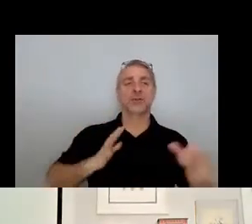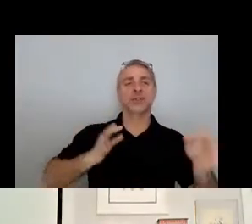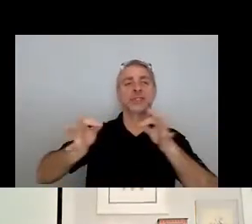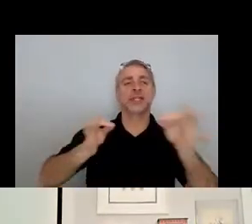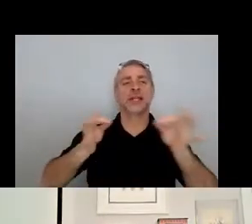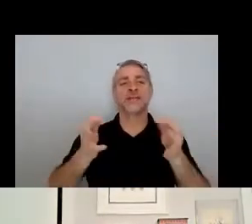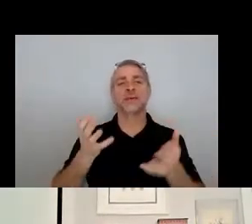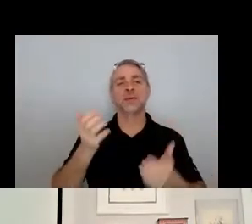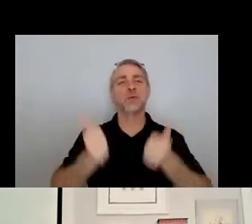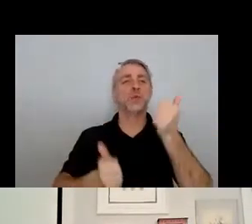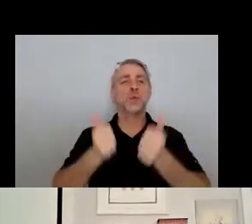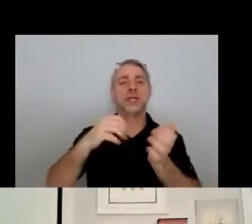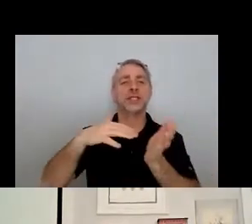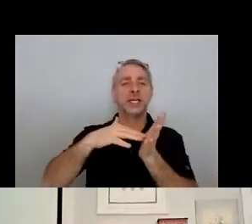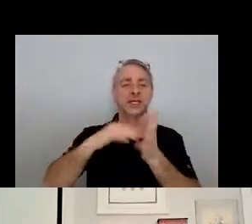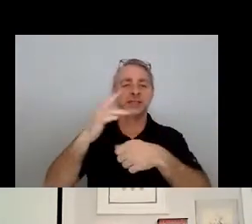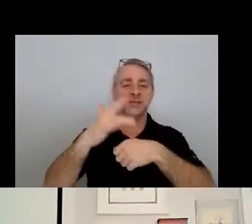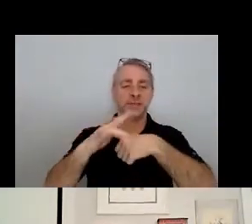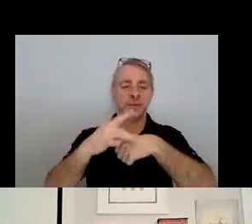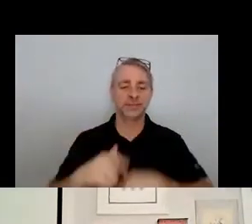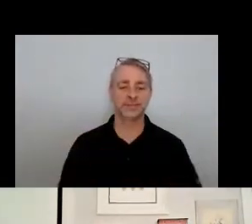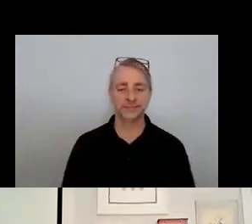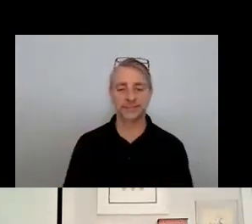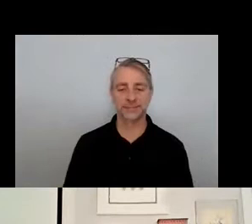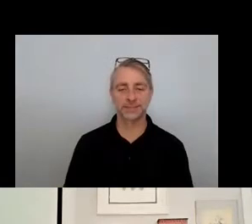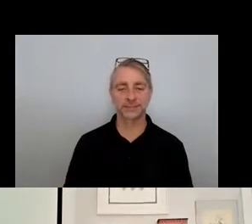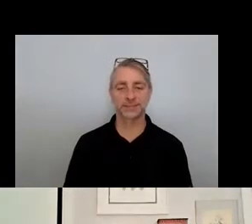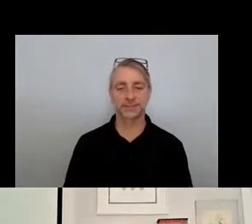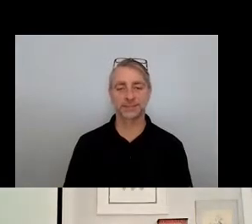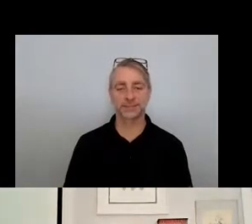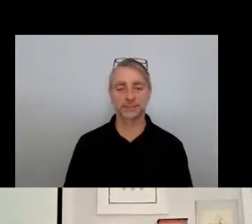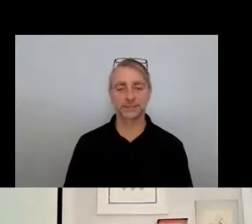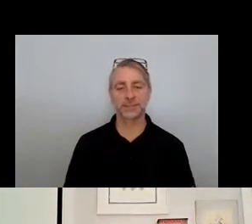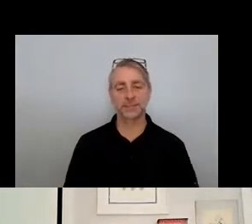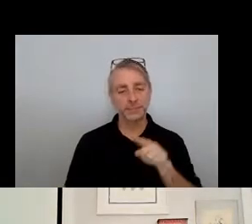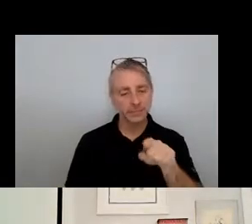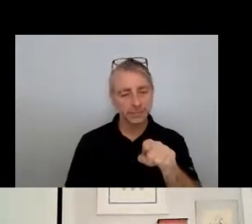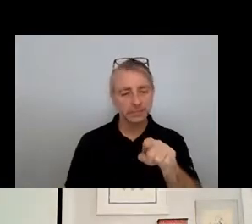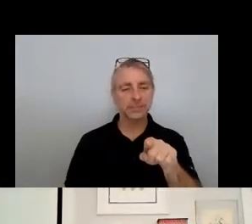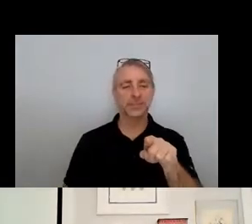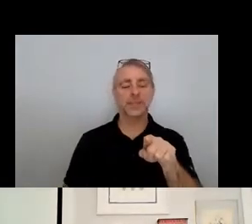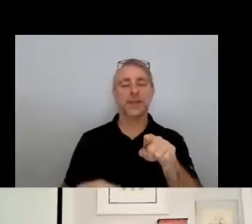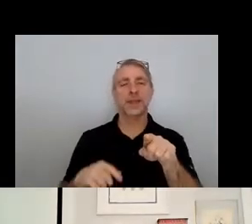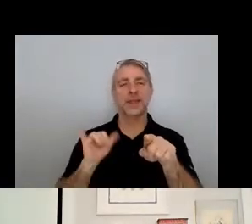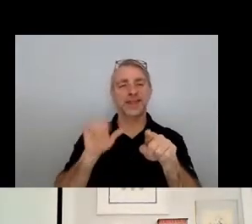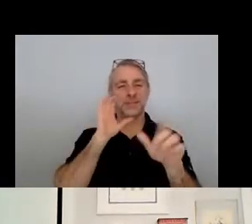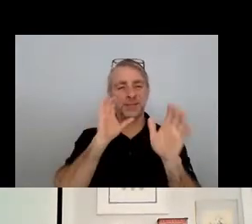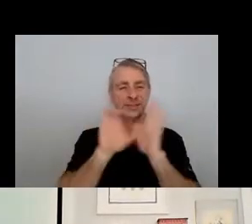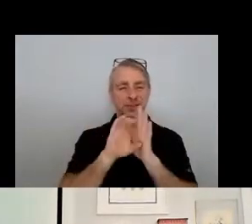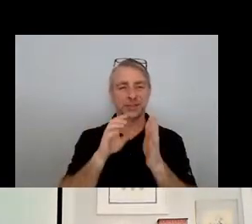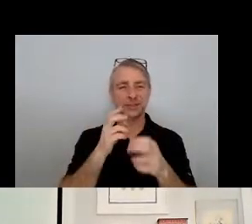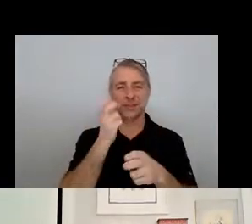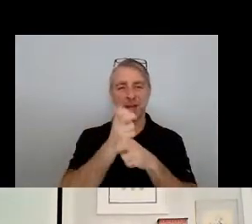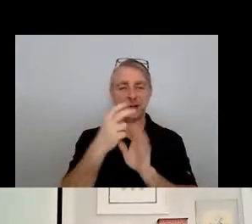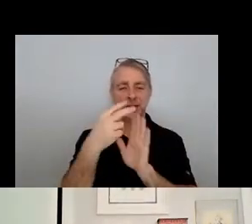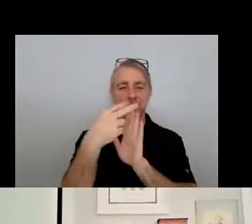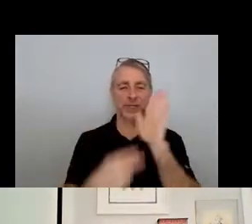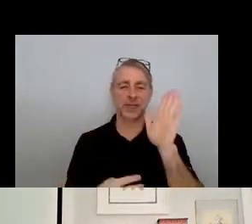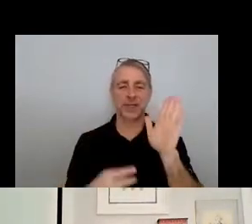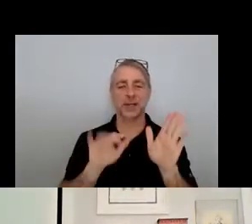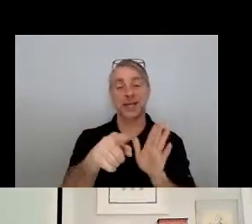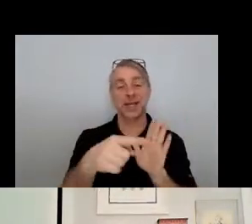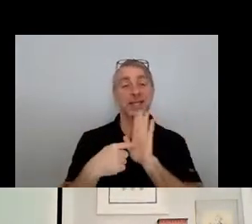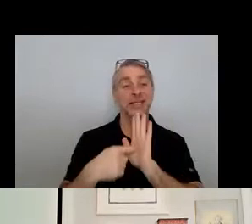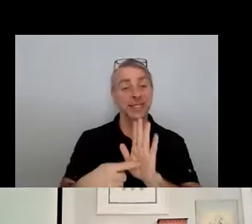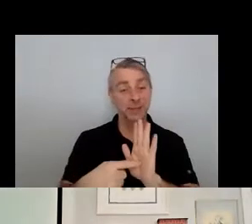slide, I'm just showing you a quick, it probably will be hard to see this, but I'm showing you an example of an evidence and gap